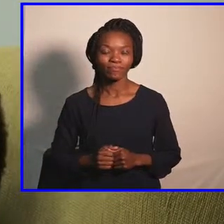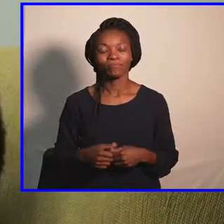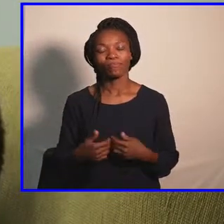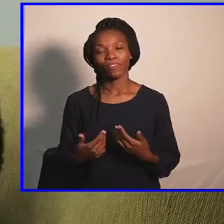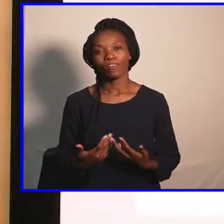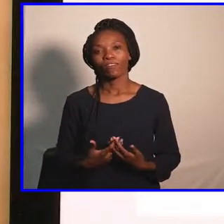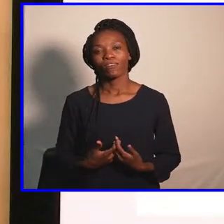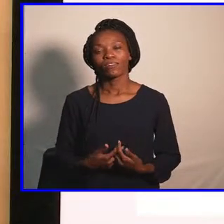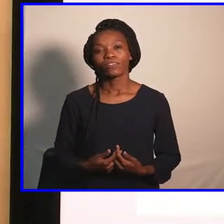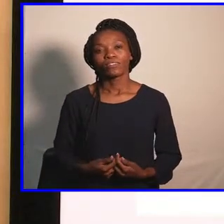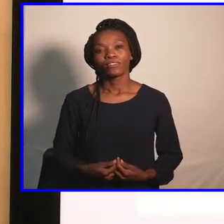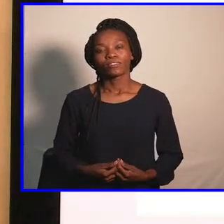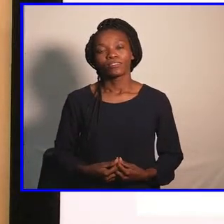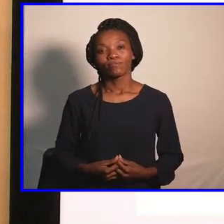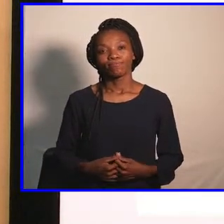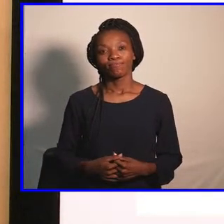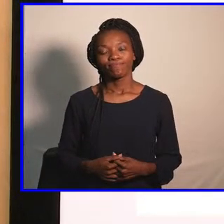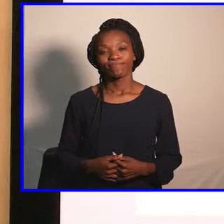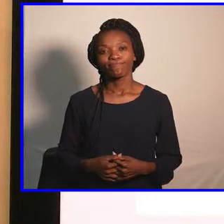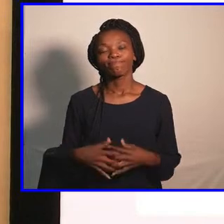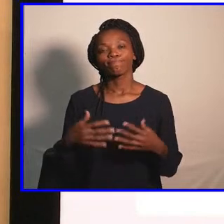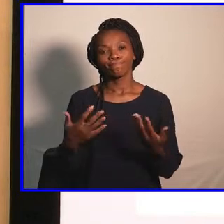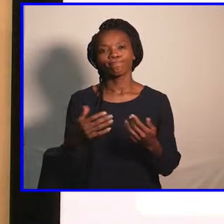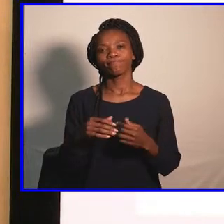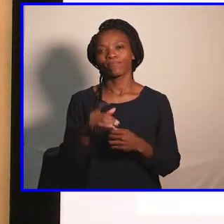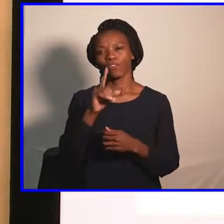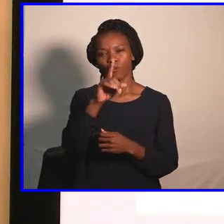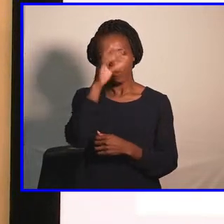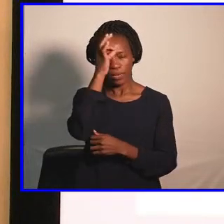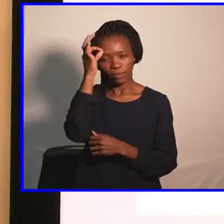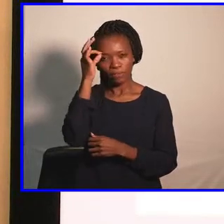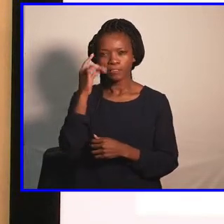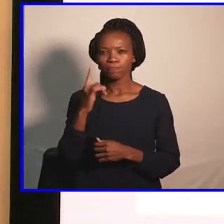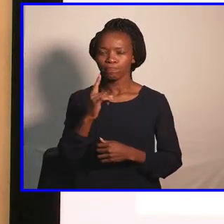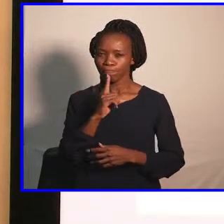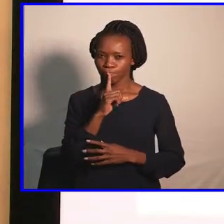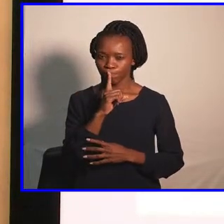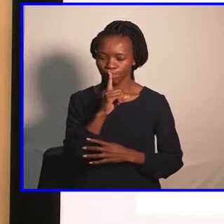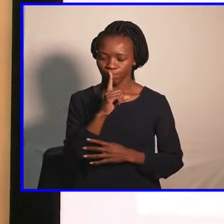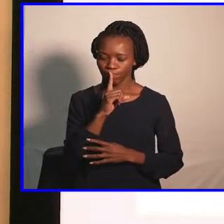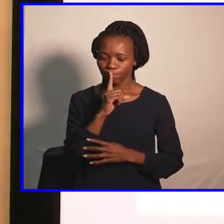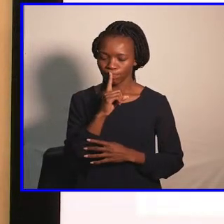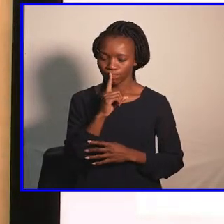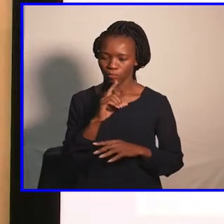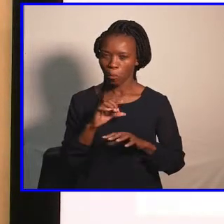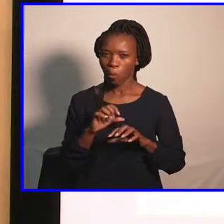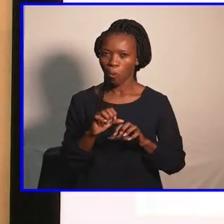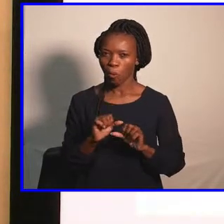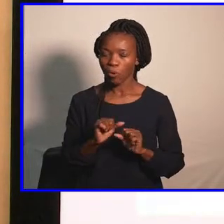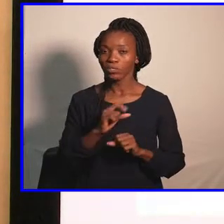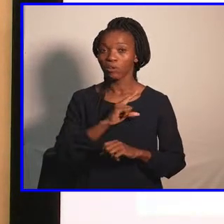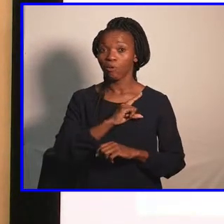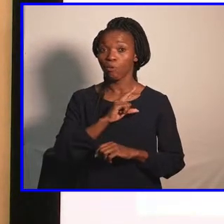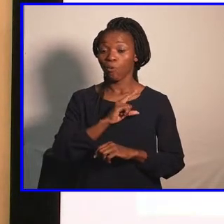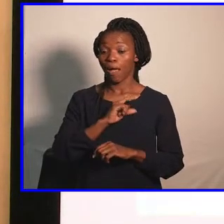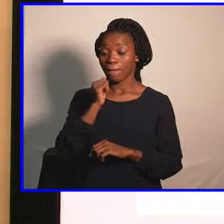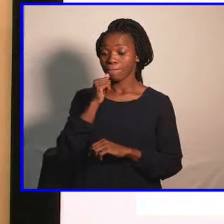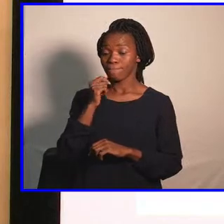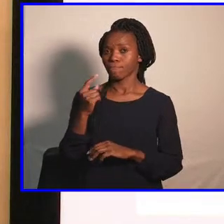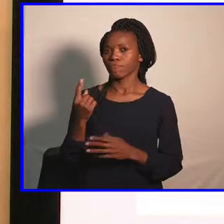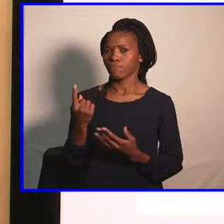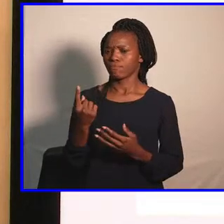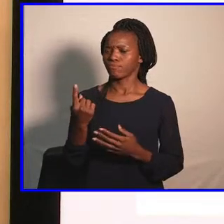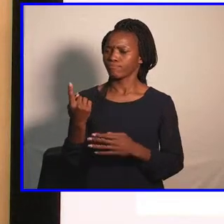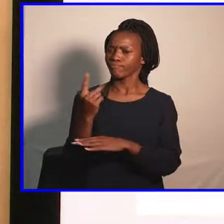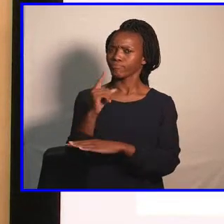But for 1 minute I paused, because when the gentleman introduced the work that's done